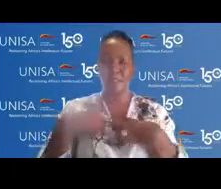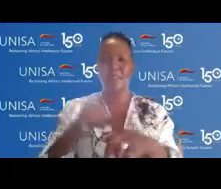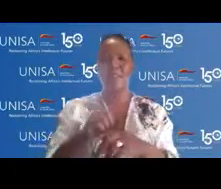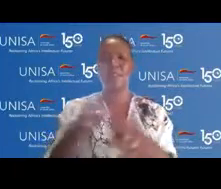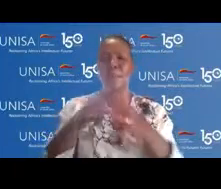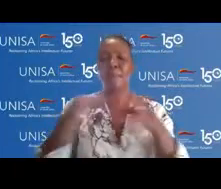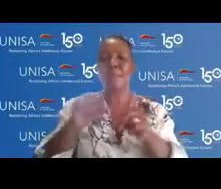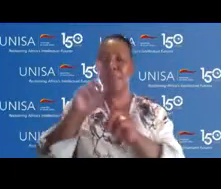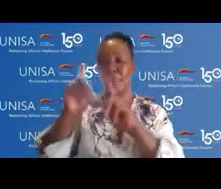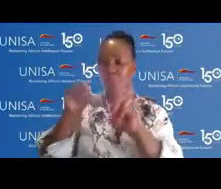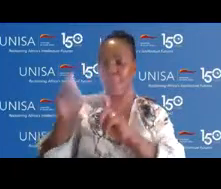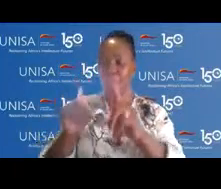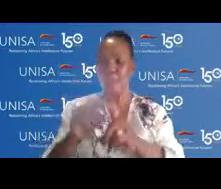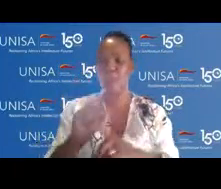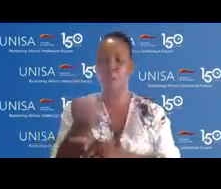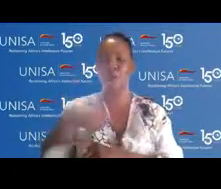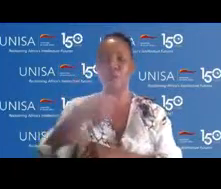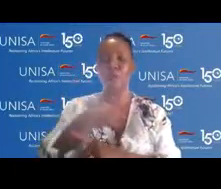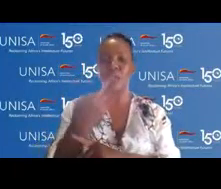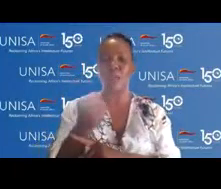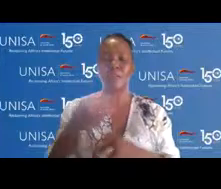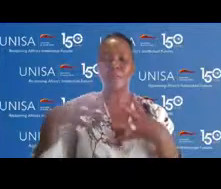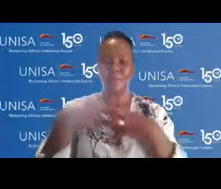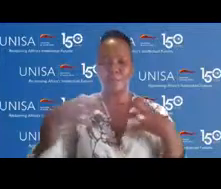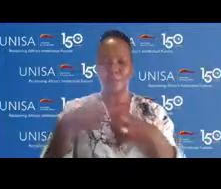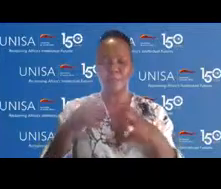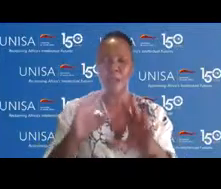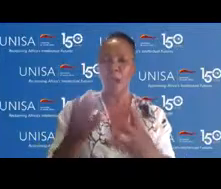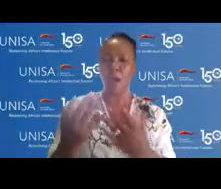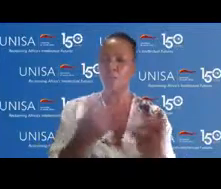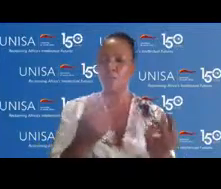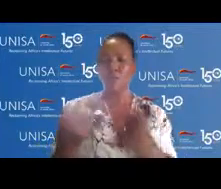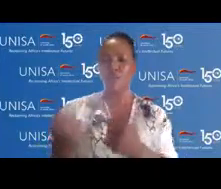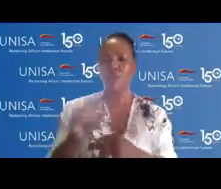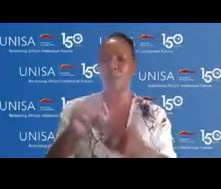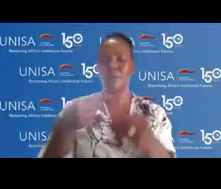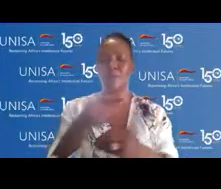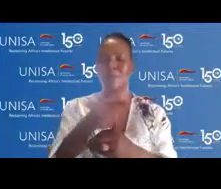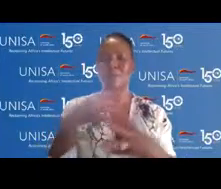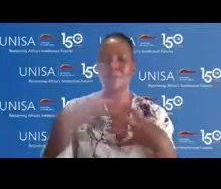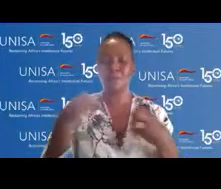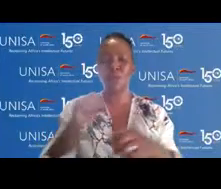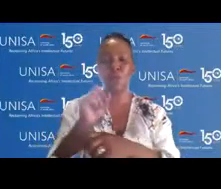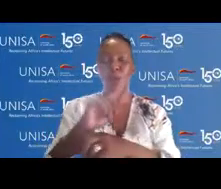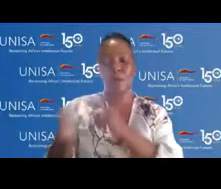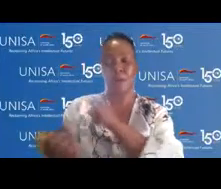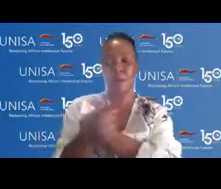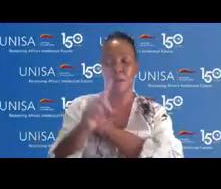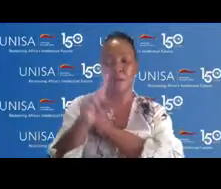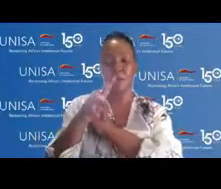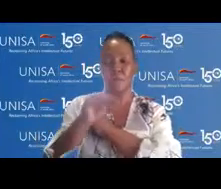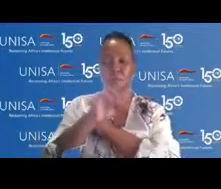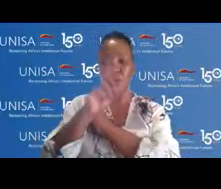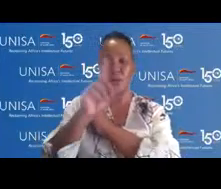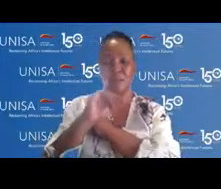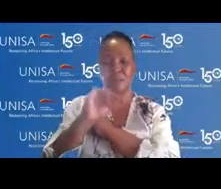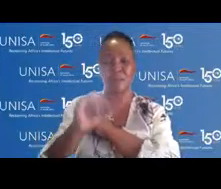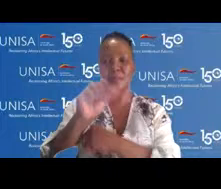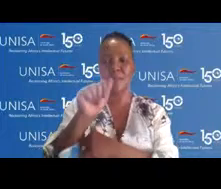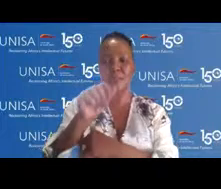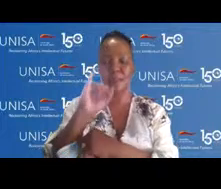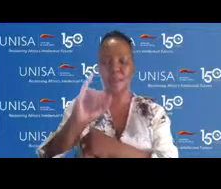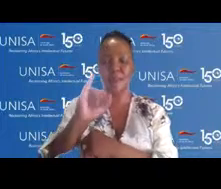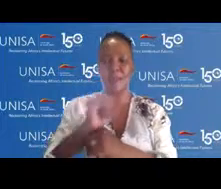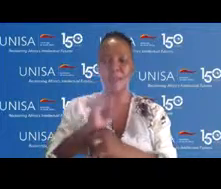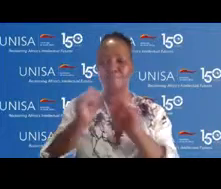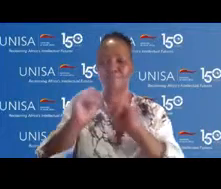got stressed at some point. So how do we deal with it? Now what happens is Lwazi is an AI chatbot, guys. So it's way more advanced than just